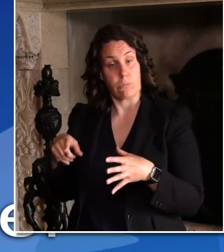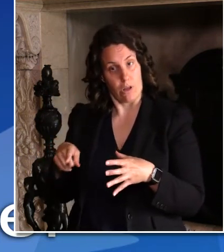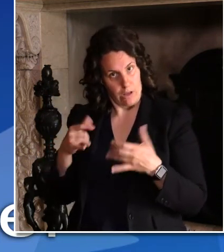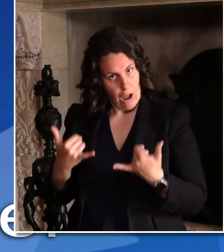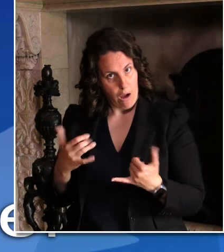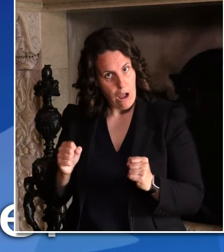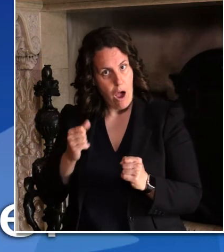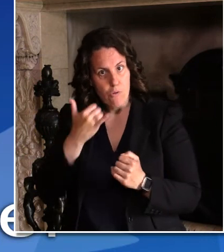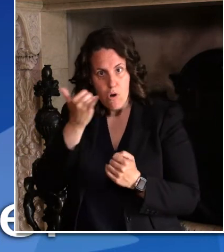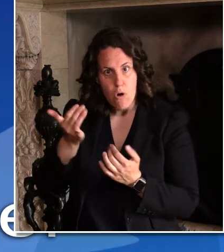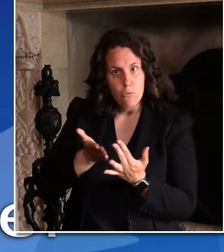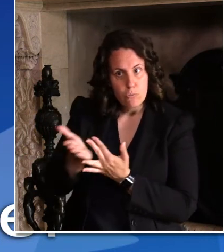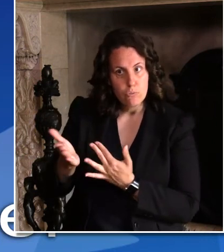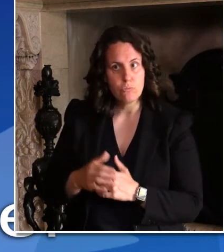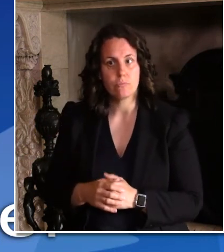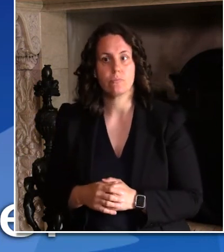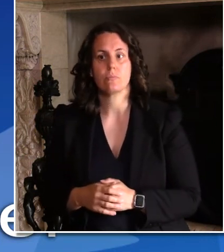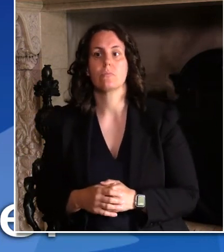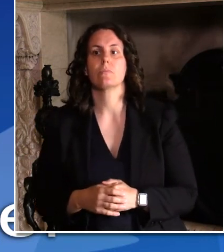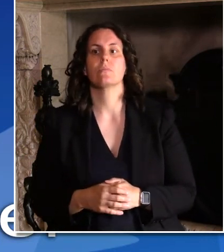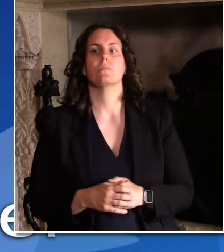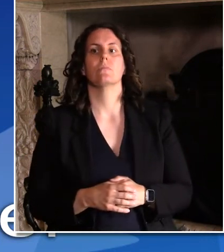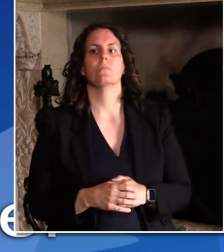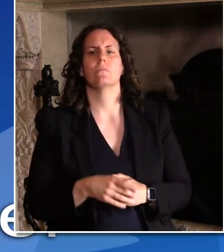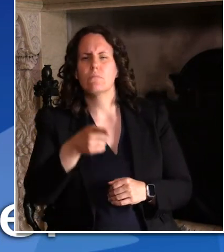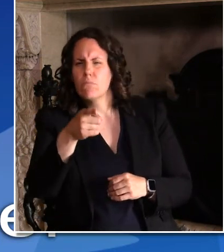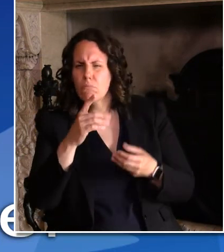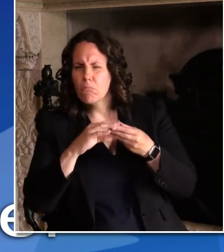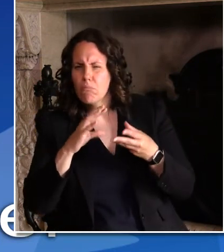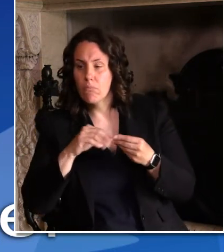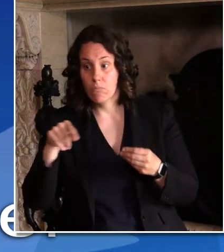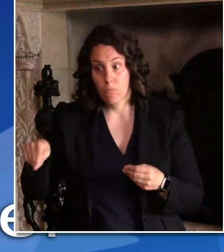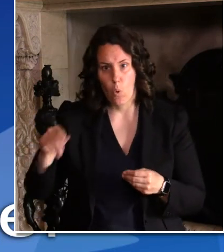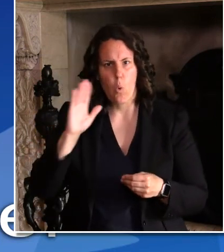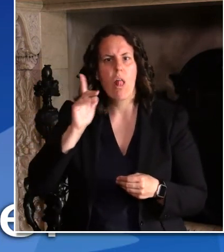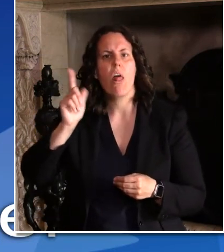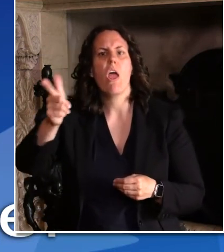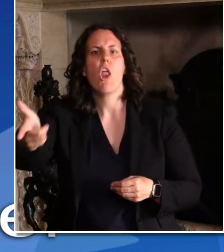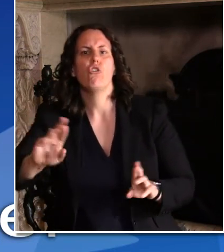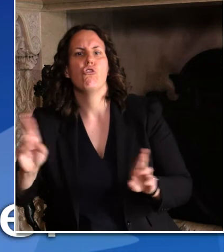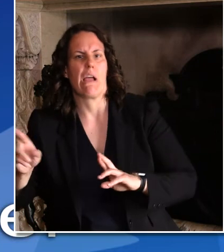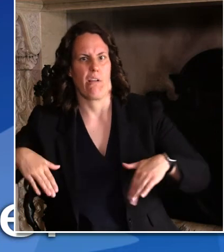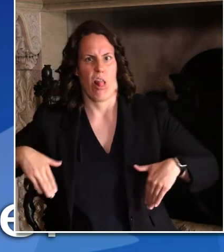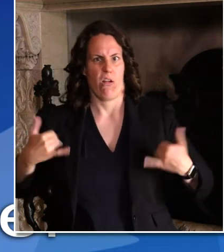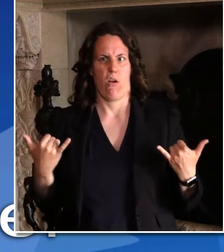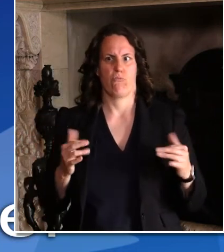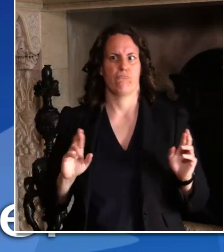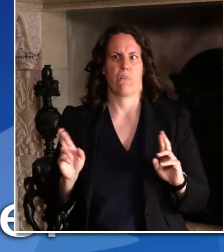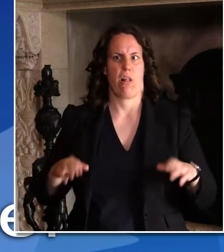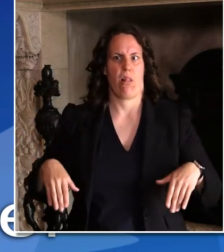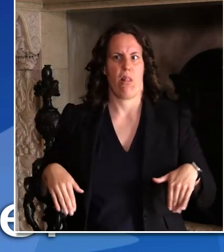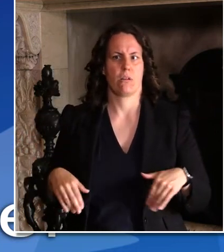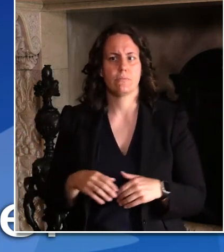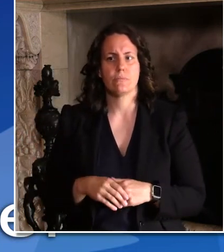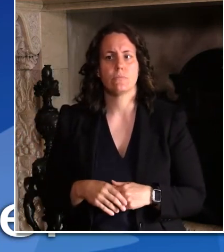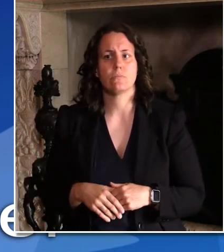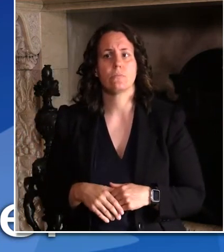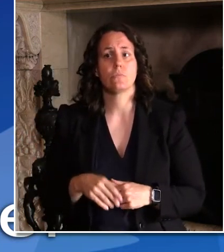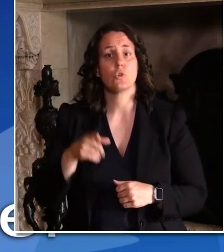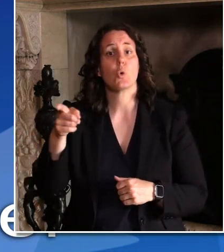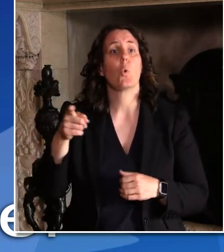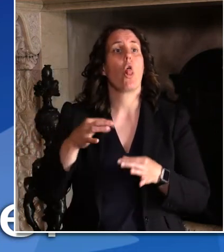for you is, did your administration wait too long for these resources to go to the unemployment program? And what are they doing now to address